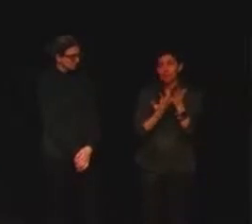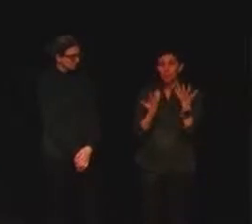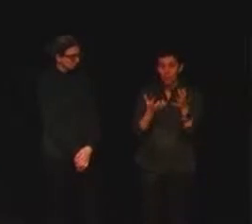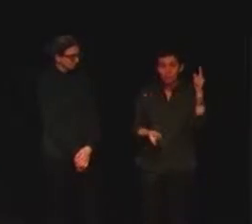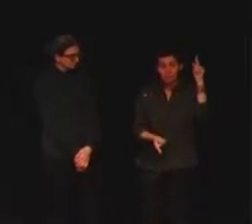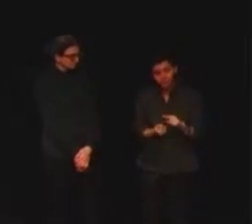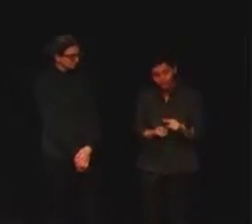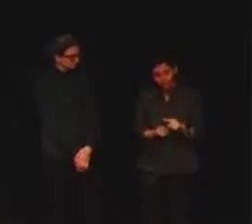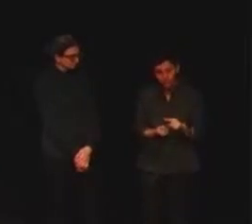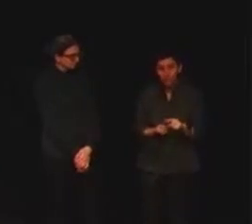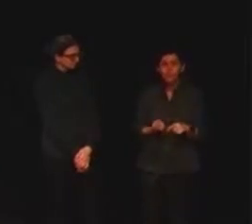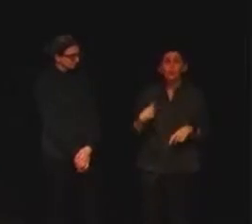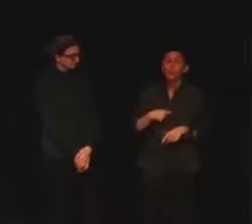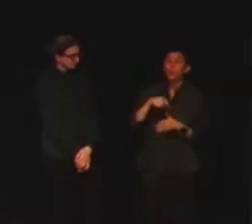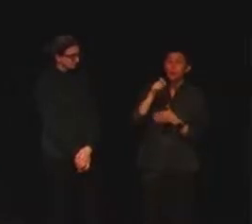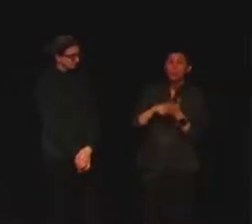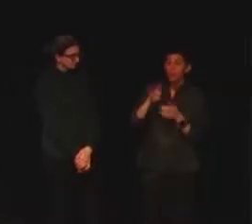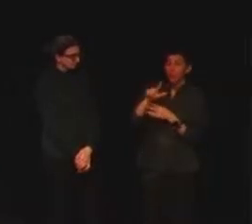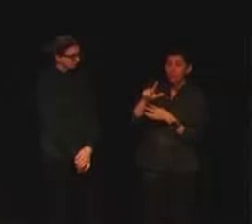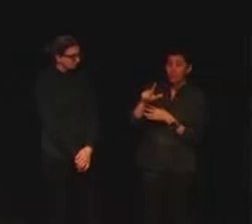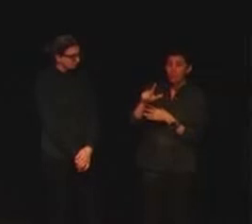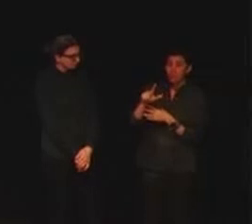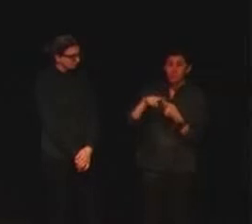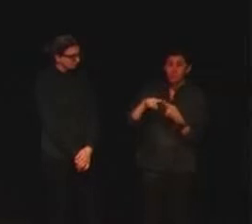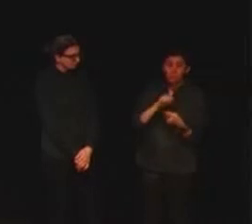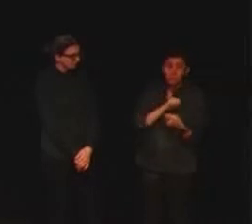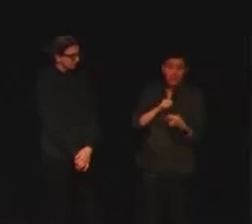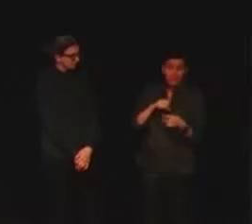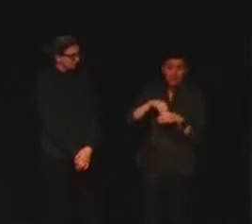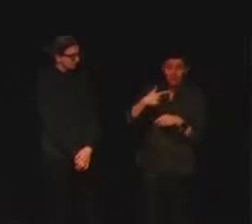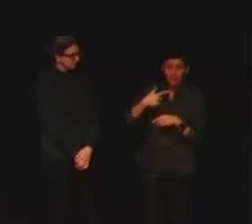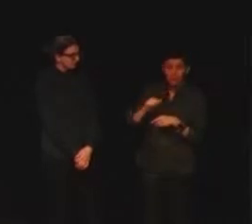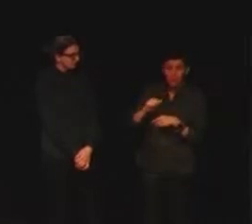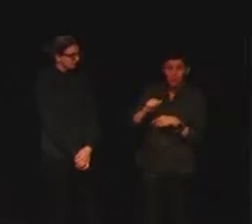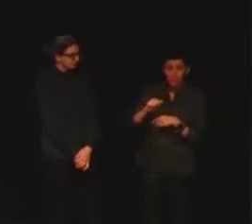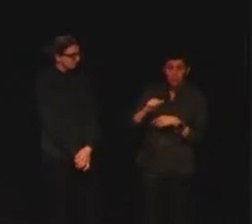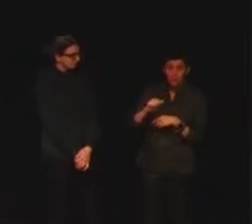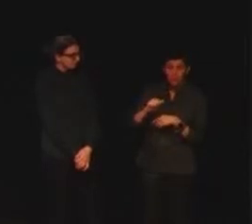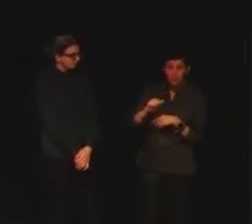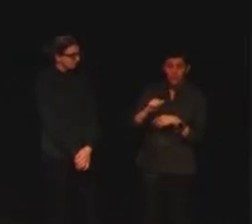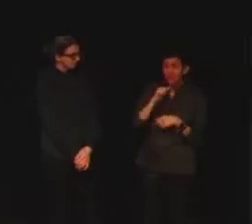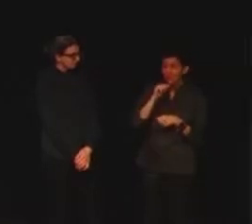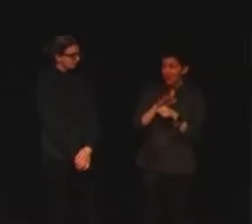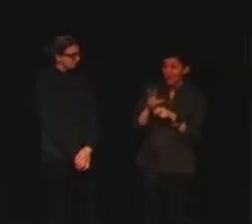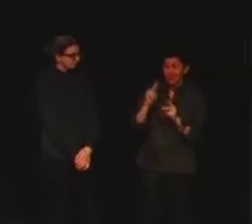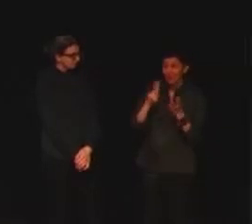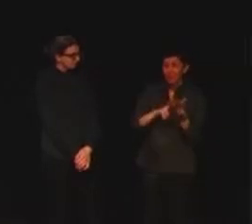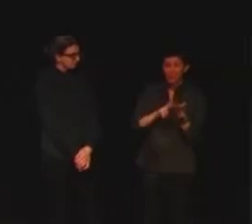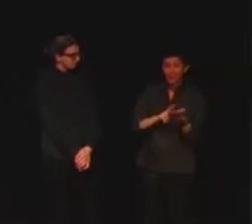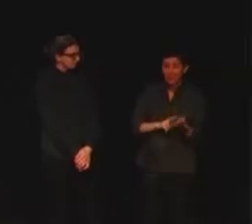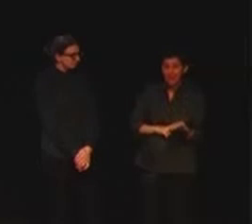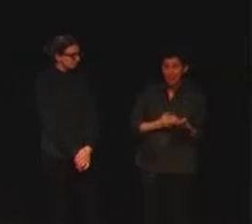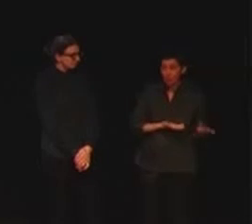that was written after this film, Georgia bill, Senate bill 208, signed by not enough people to make it to the floor. So it died,